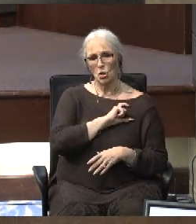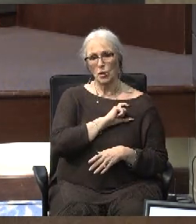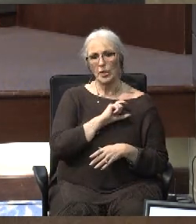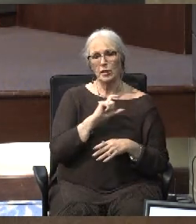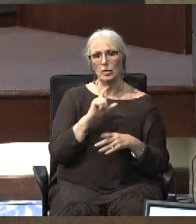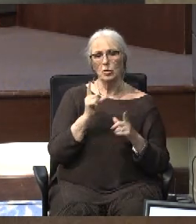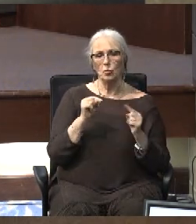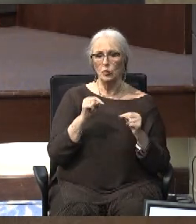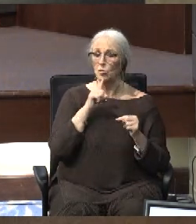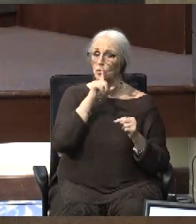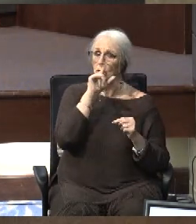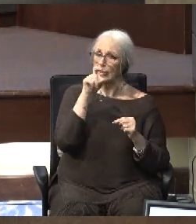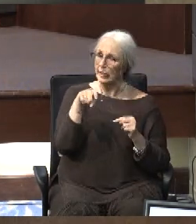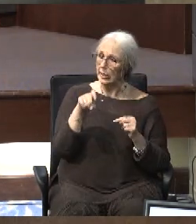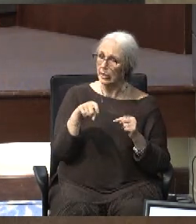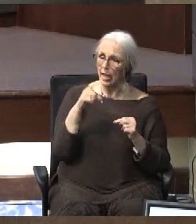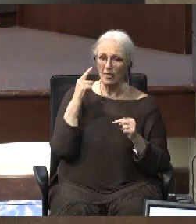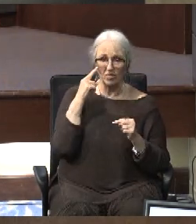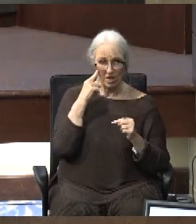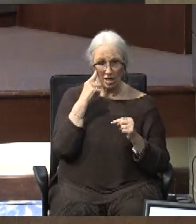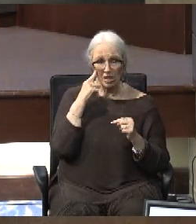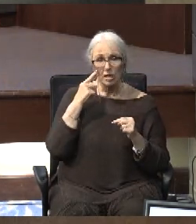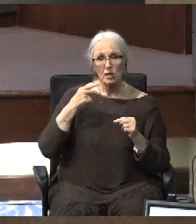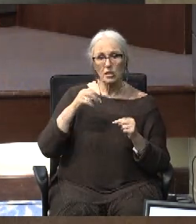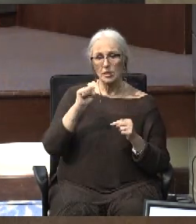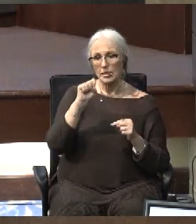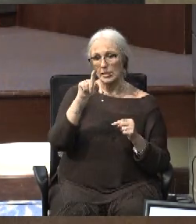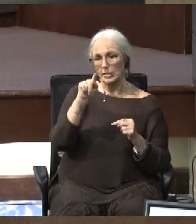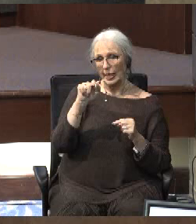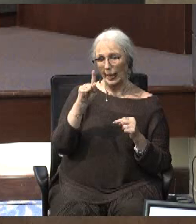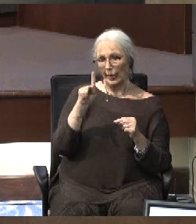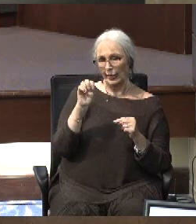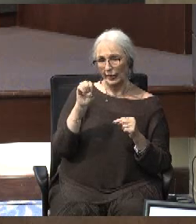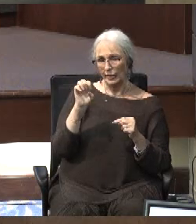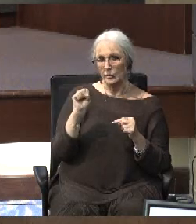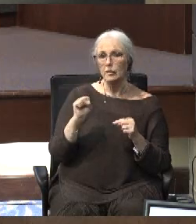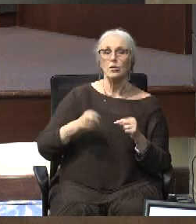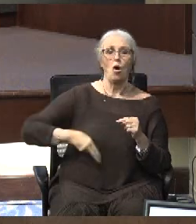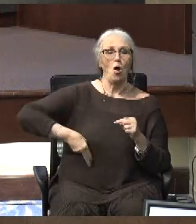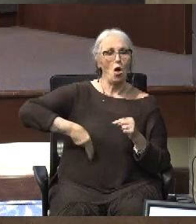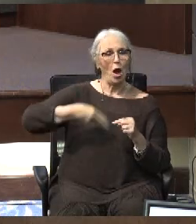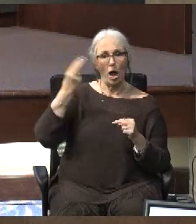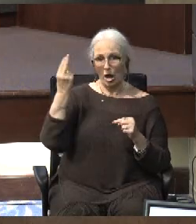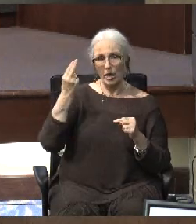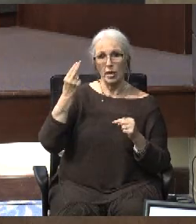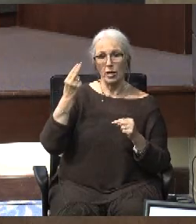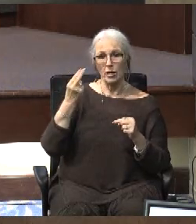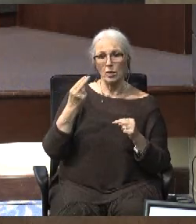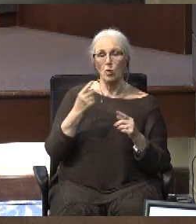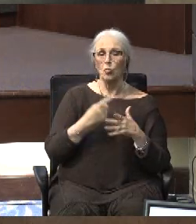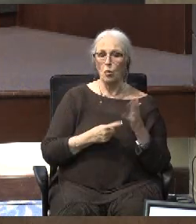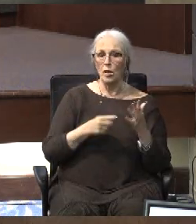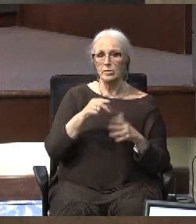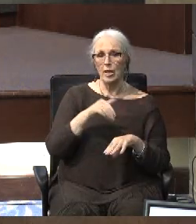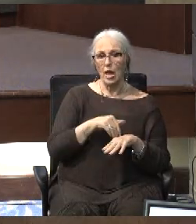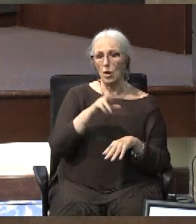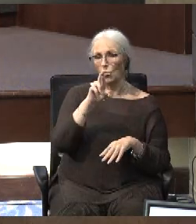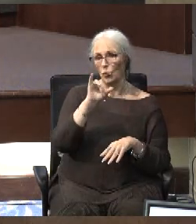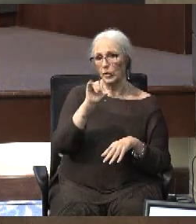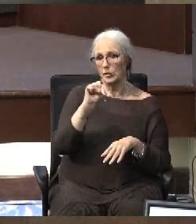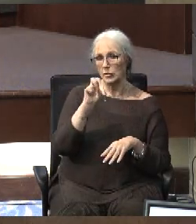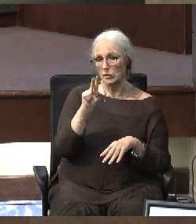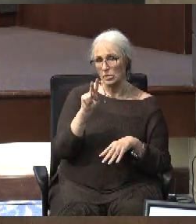when we really need it. And I think the stakes are high when it comes to what's at risk should